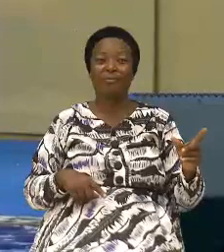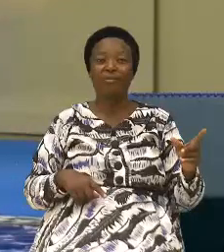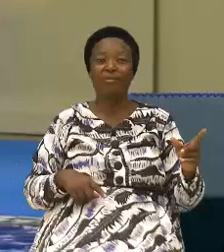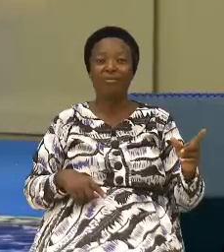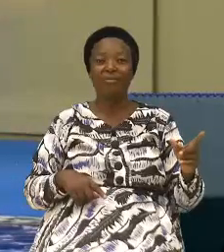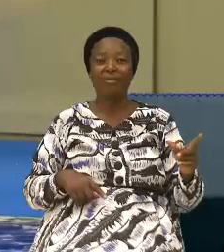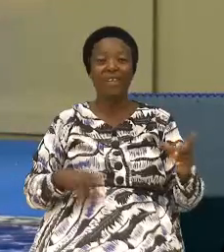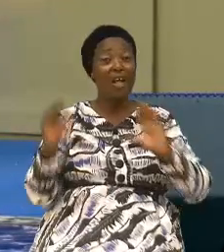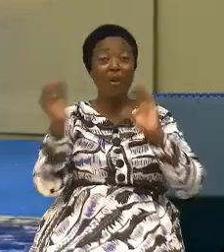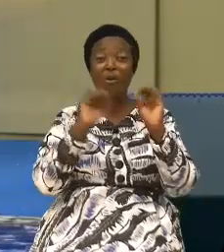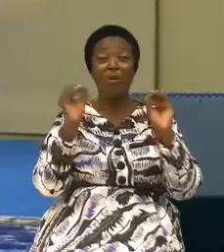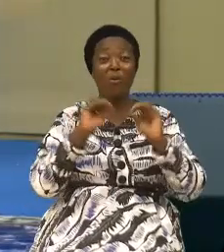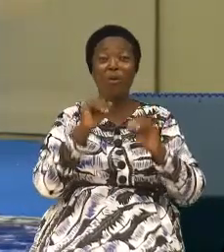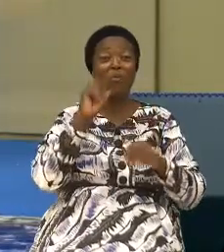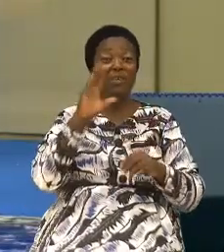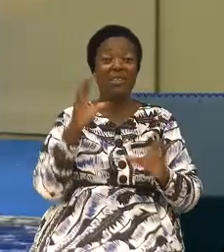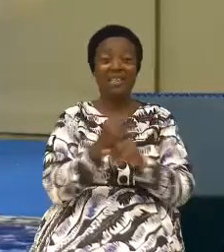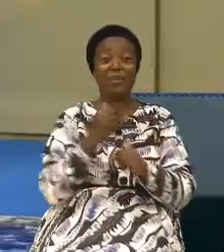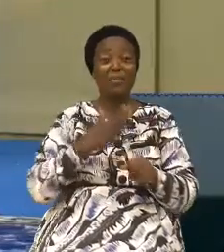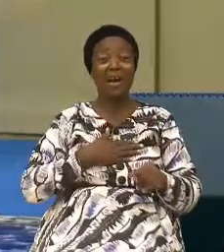Nobody will take your miracle.